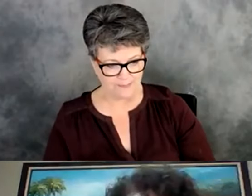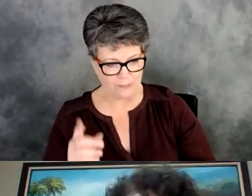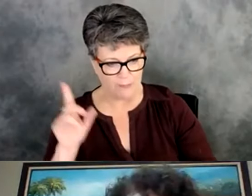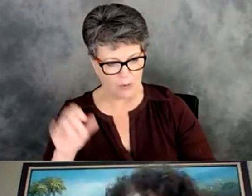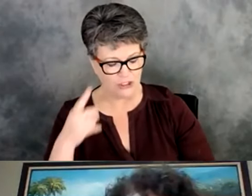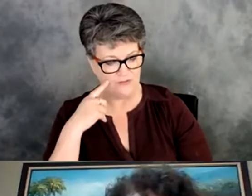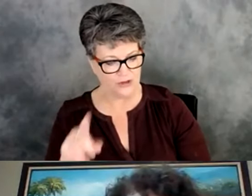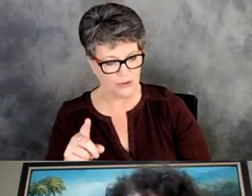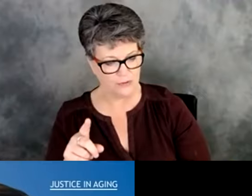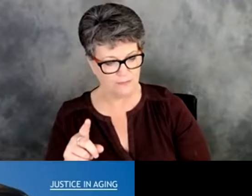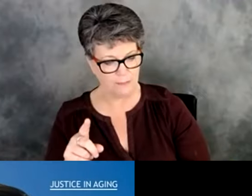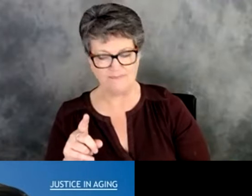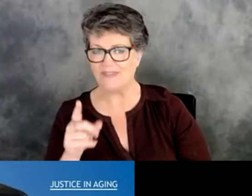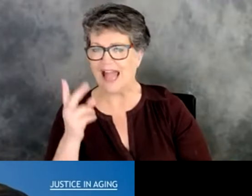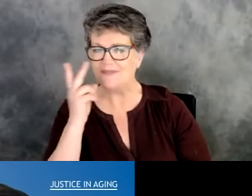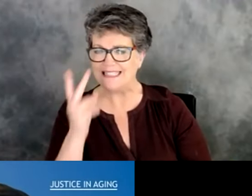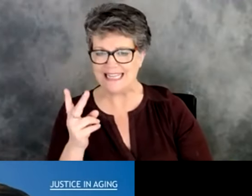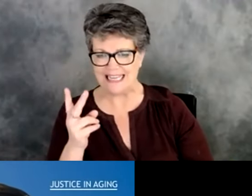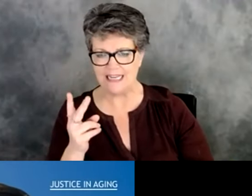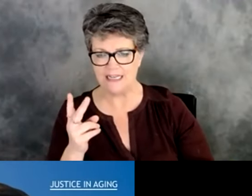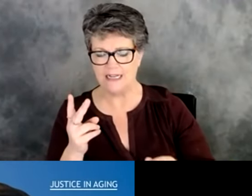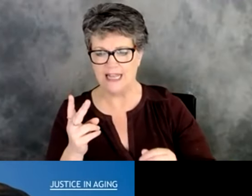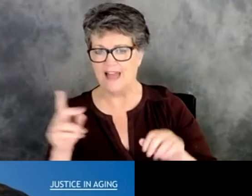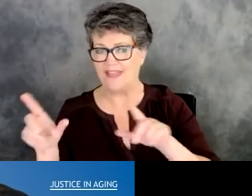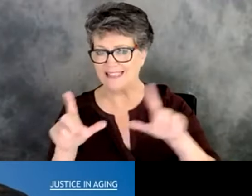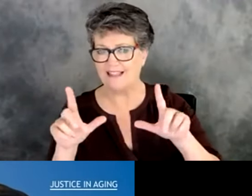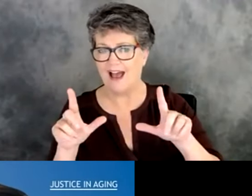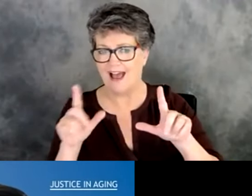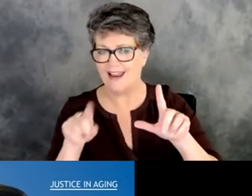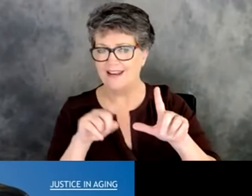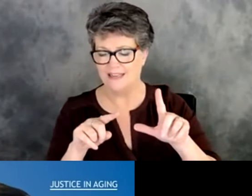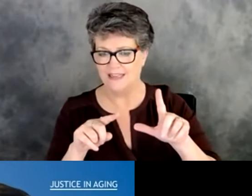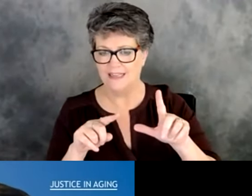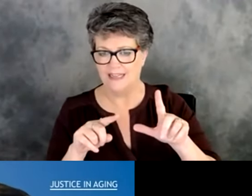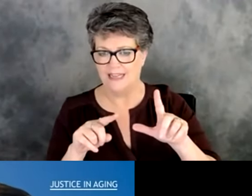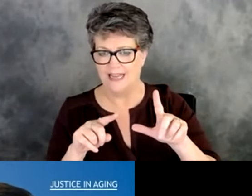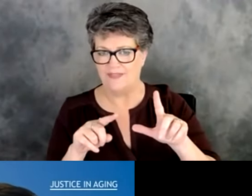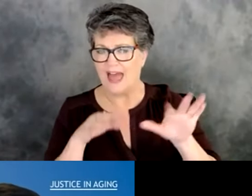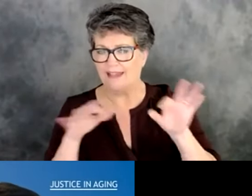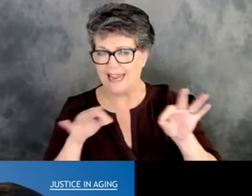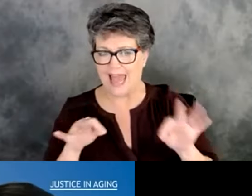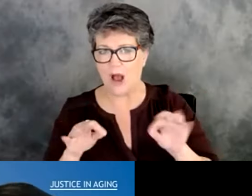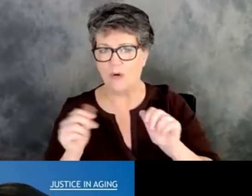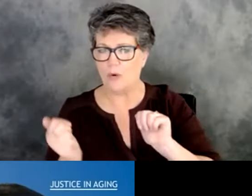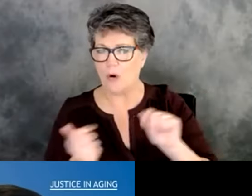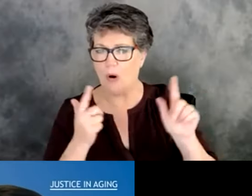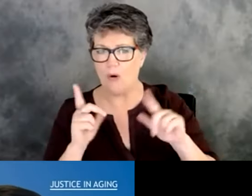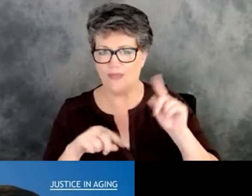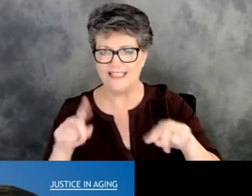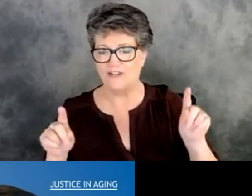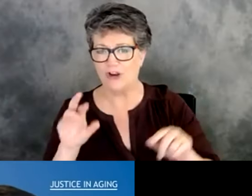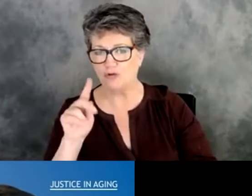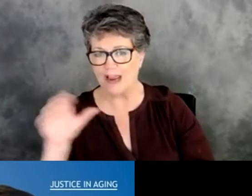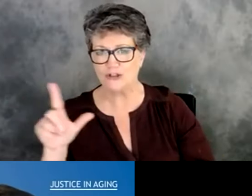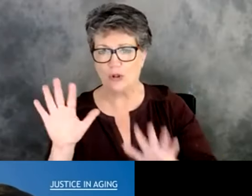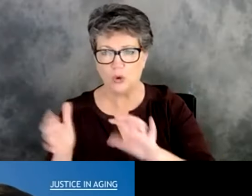you know, I've seen the infamous slide from that one CVAC meeting that laid out all the different, you know, racial groups